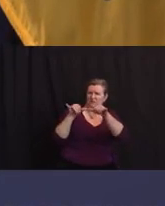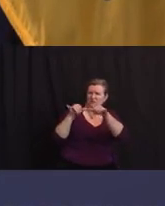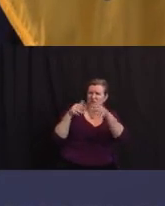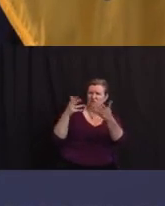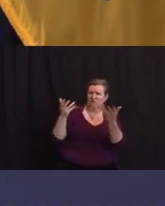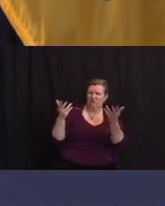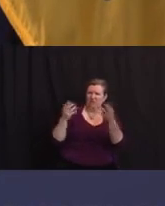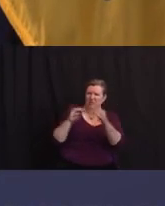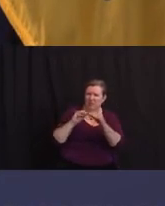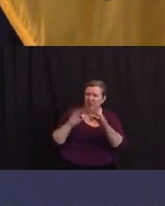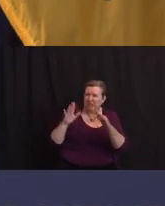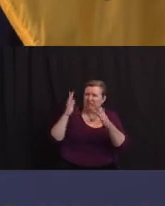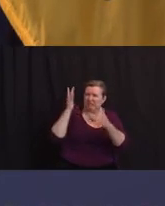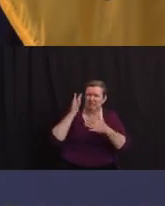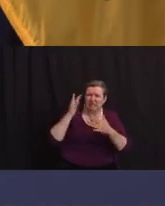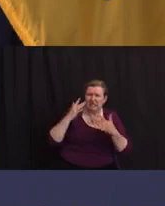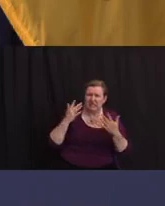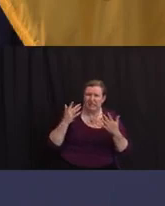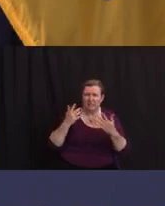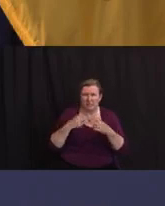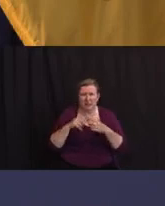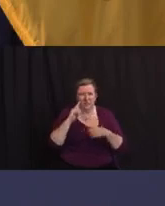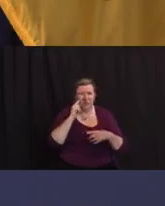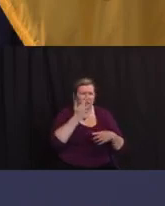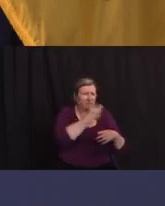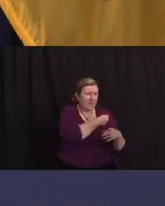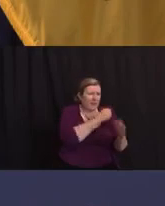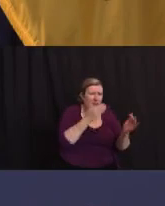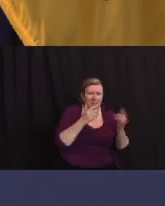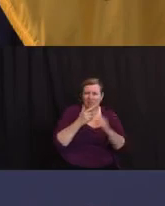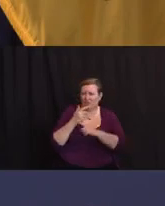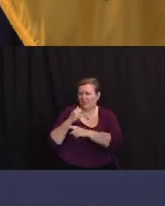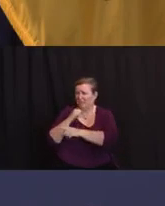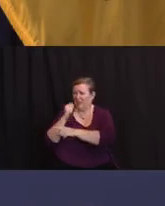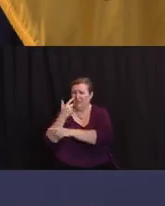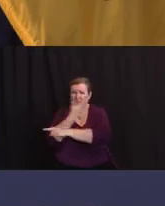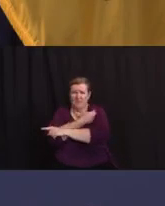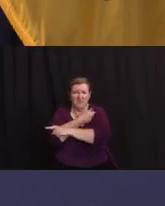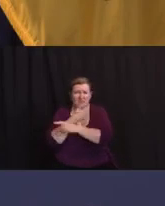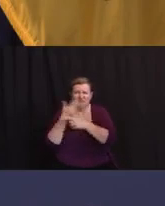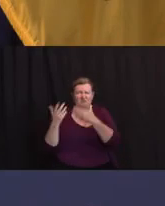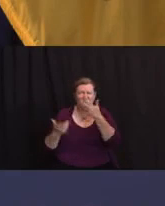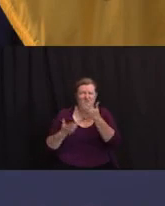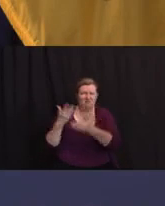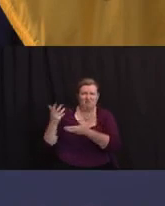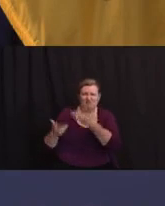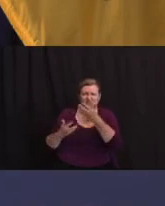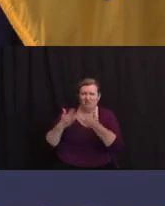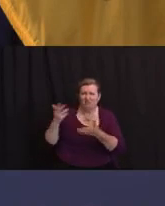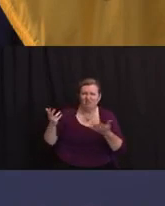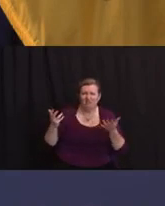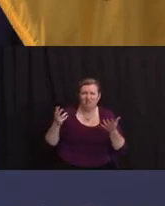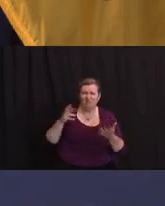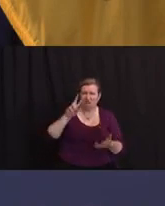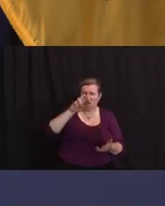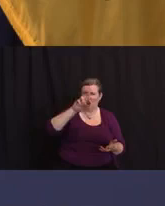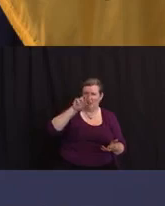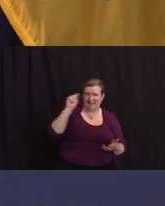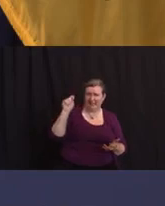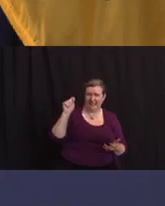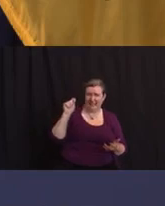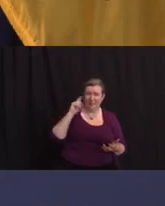different in a vaccinated person versus an unvaccinated person? Dr. Perry Halkitis says the reproduction rate of the Delta variant